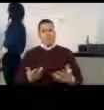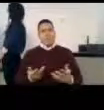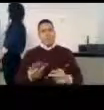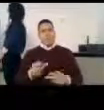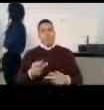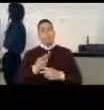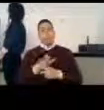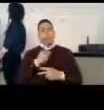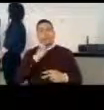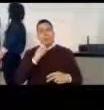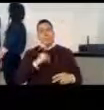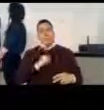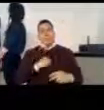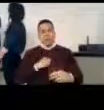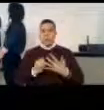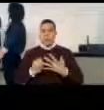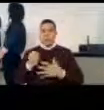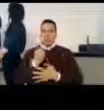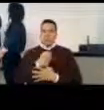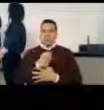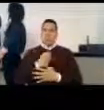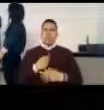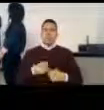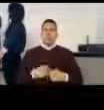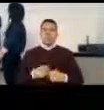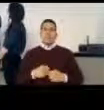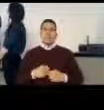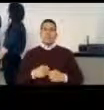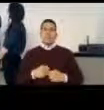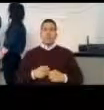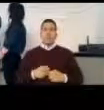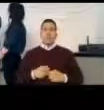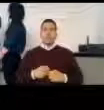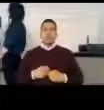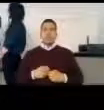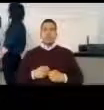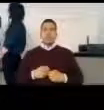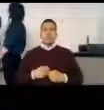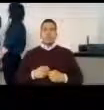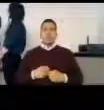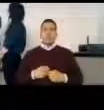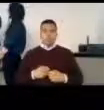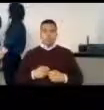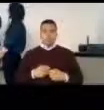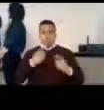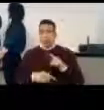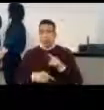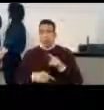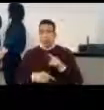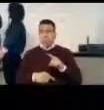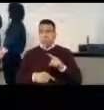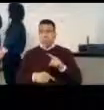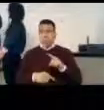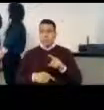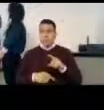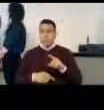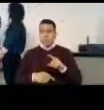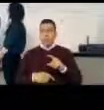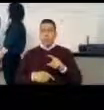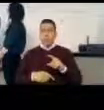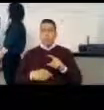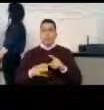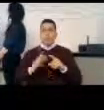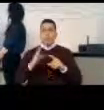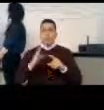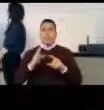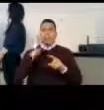ourselves and put that priority also on ourselves that we put on our child. Yes? We want to talk